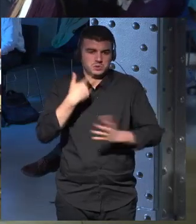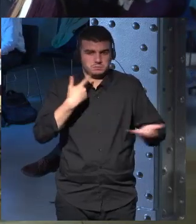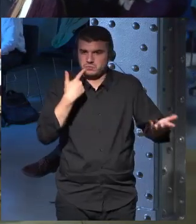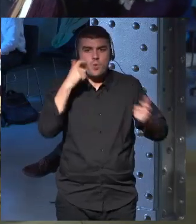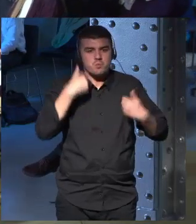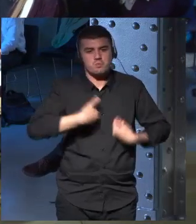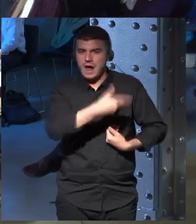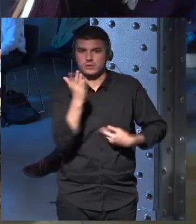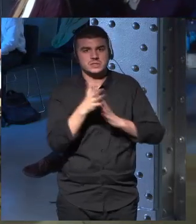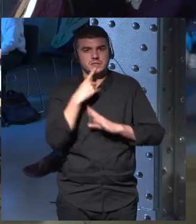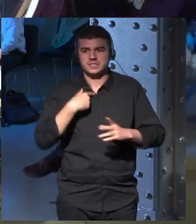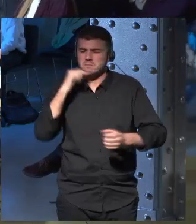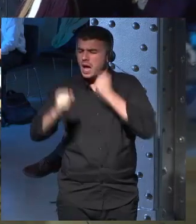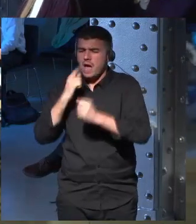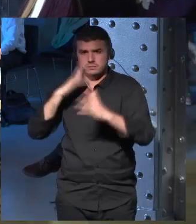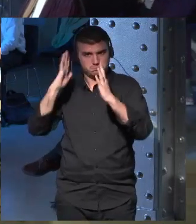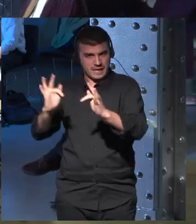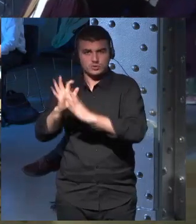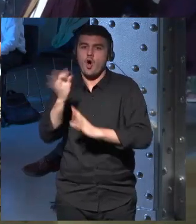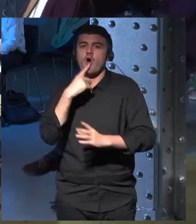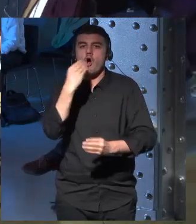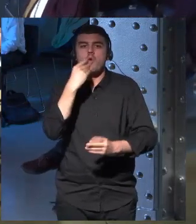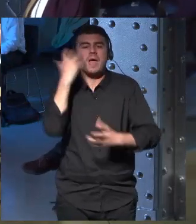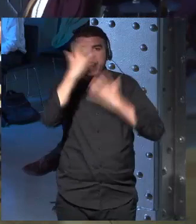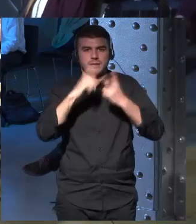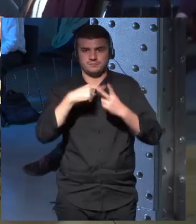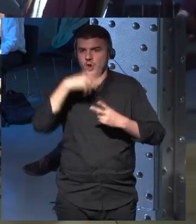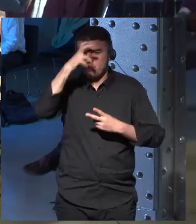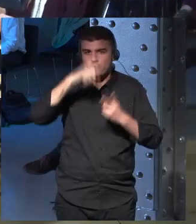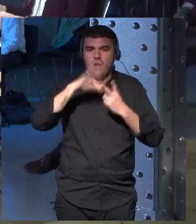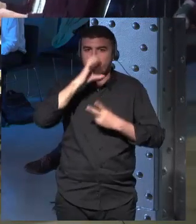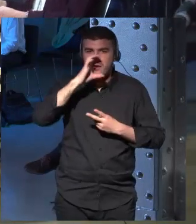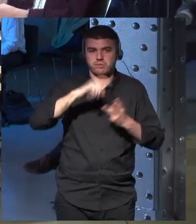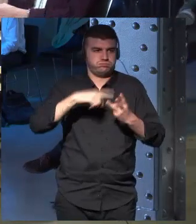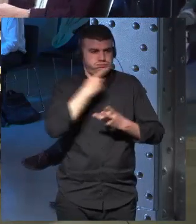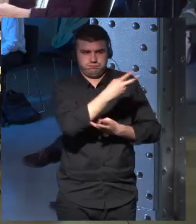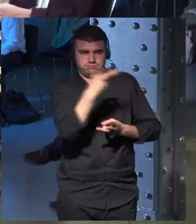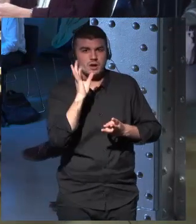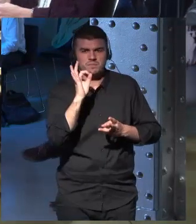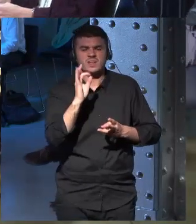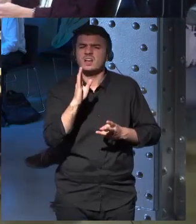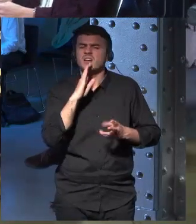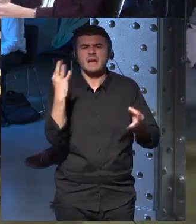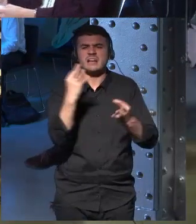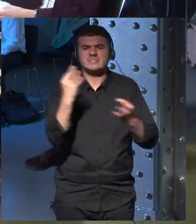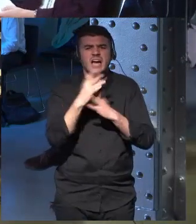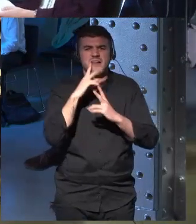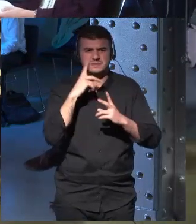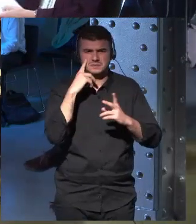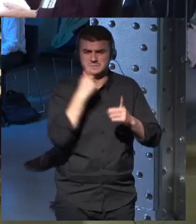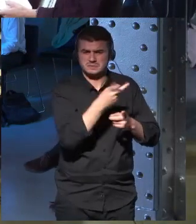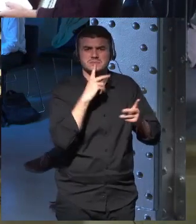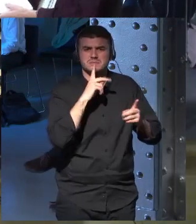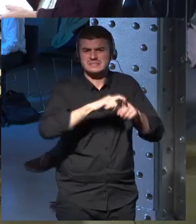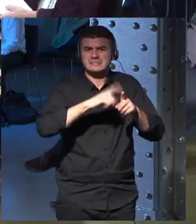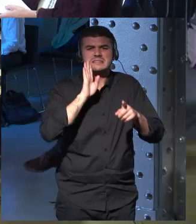sheep, pigs and poultry, what would become of all these creatures, spared from